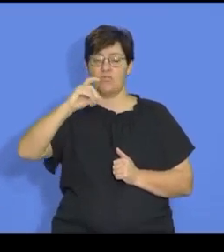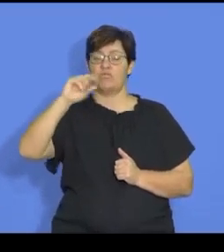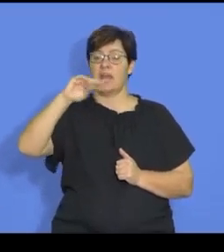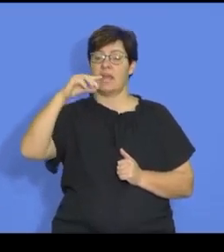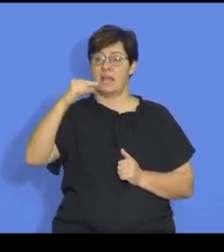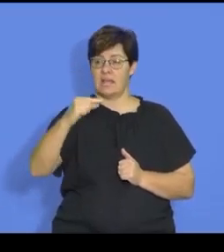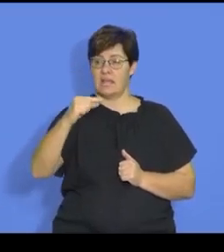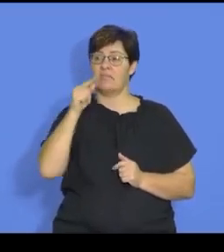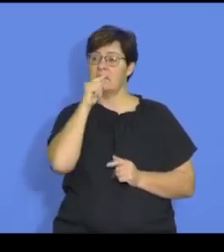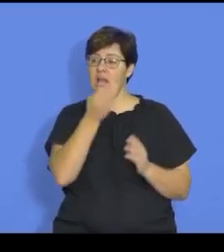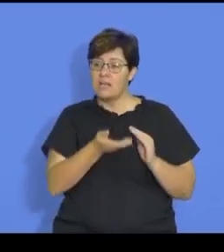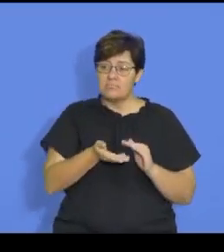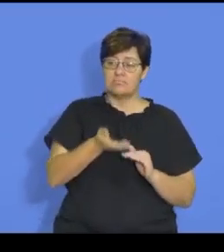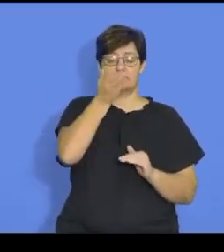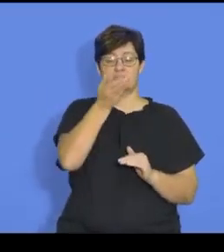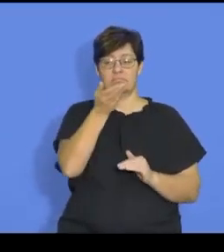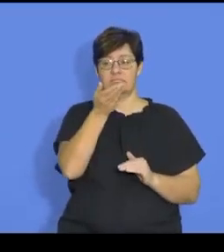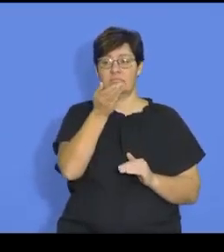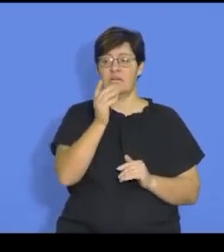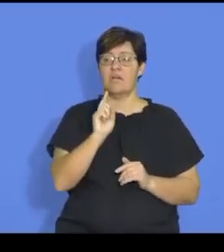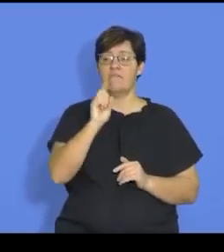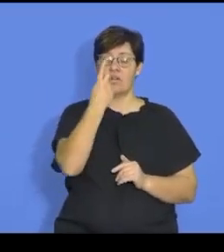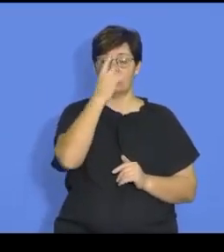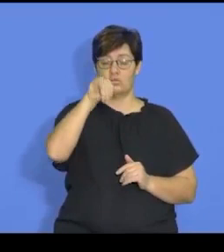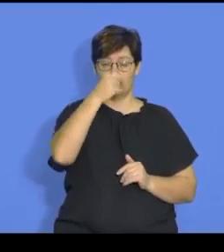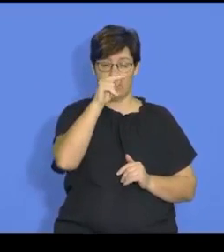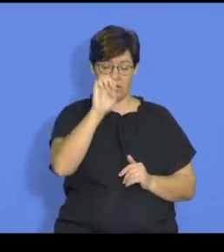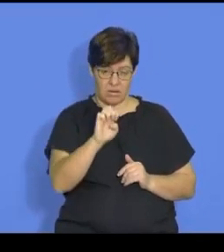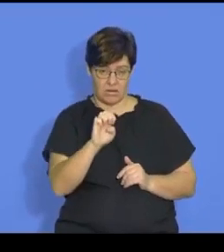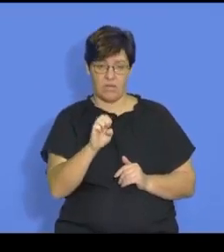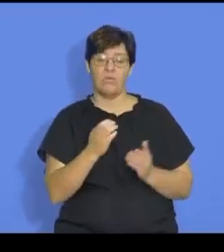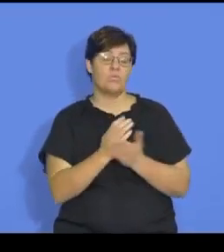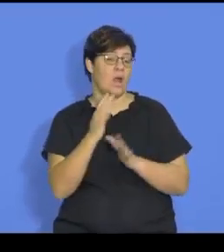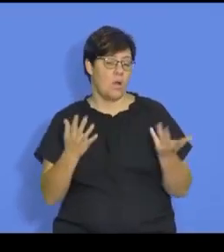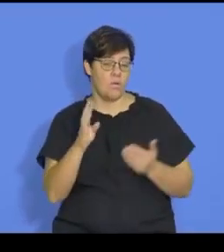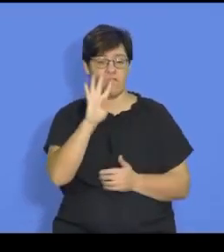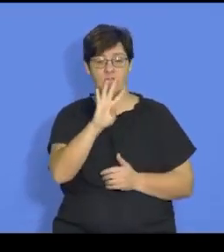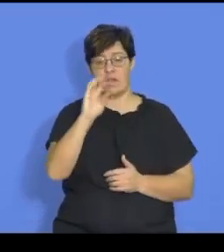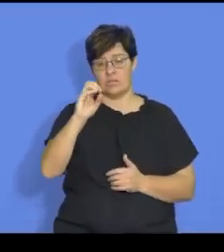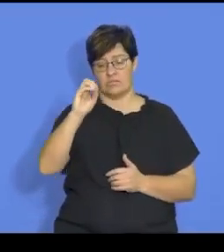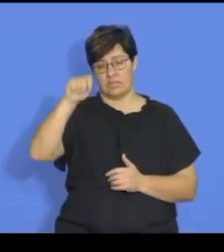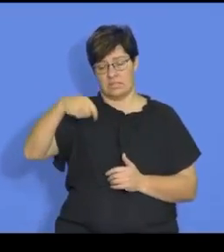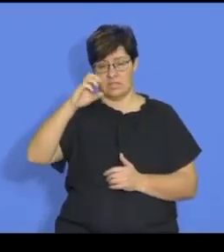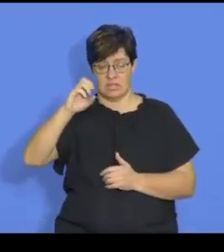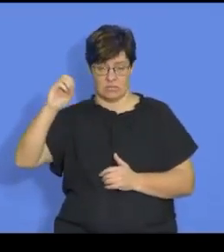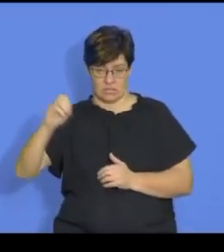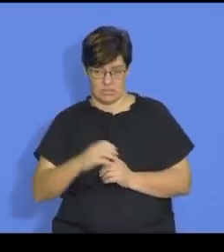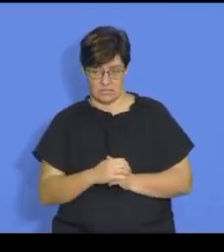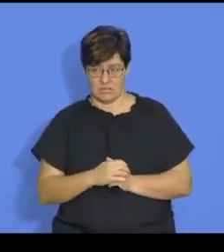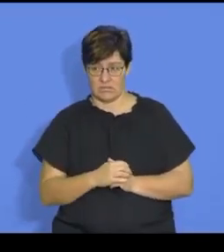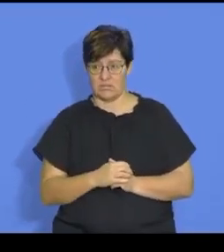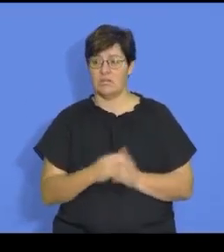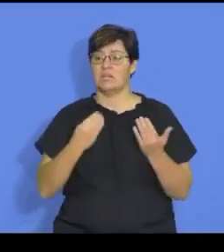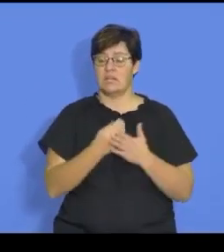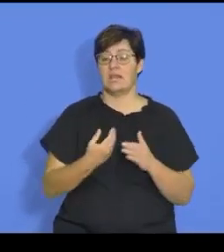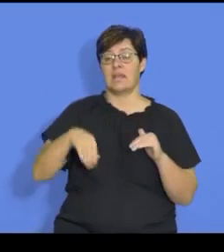he increased his capital on the 1st of June by 400,000, so that's in order. Then I've